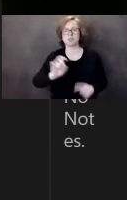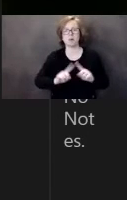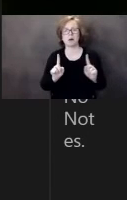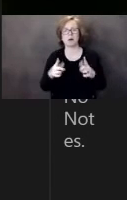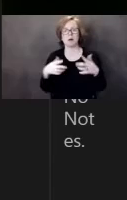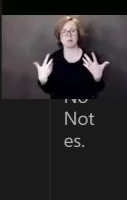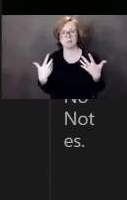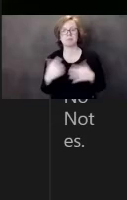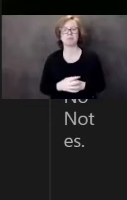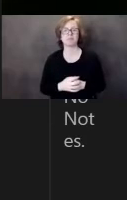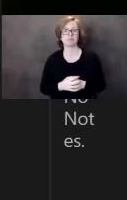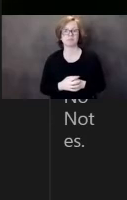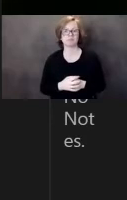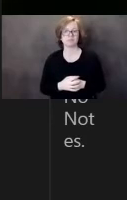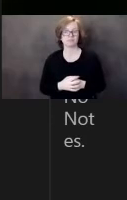got.